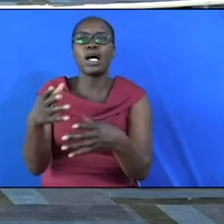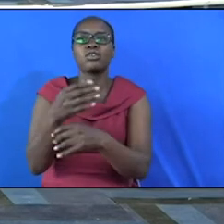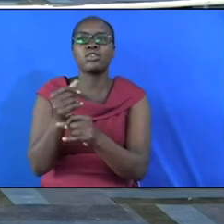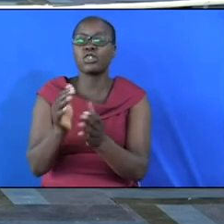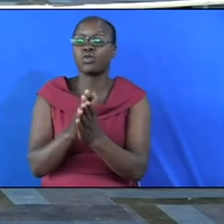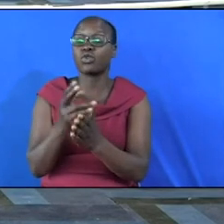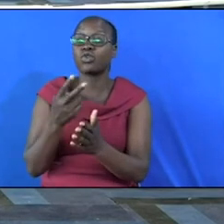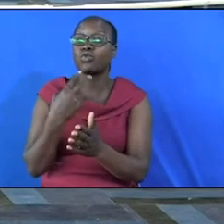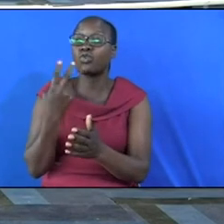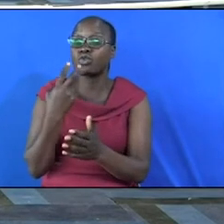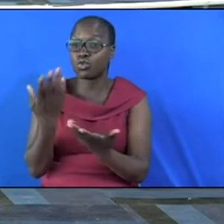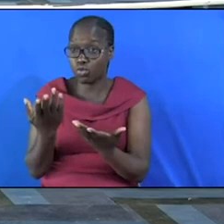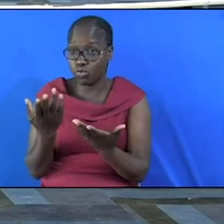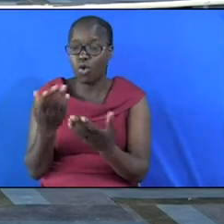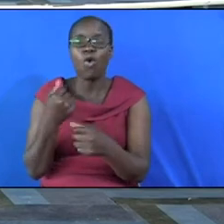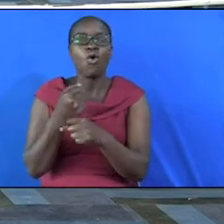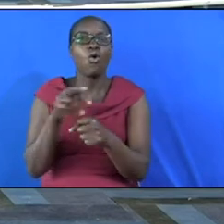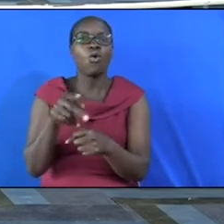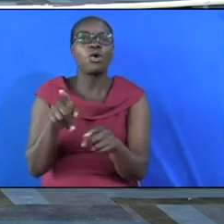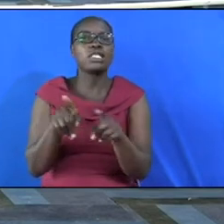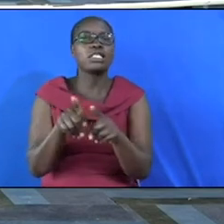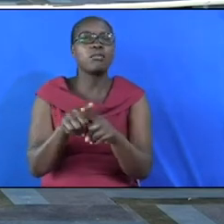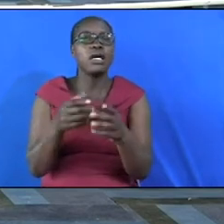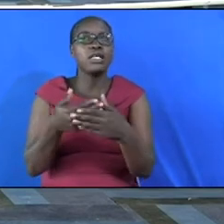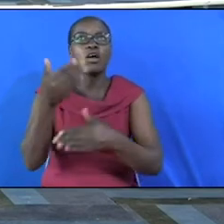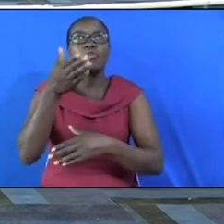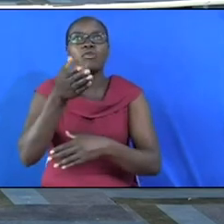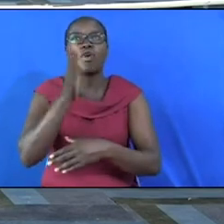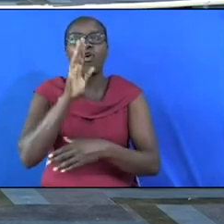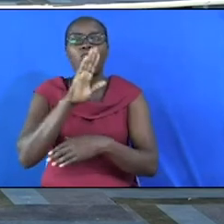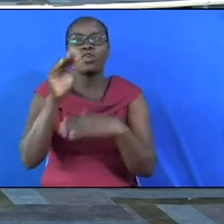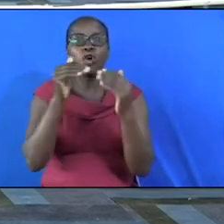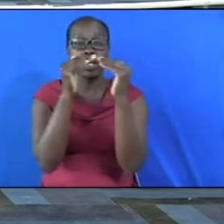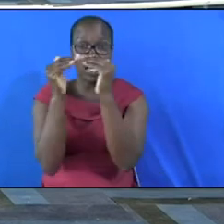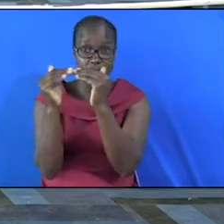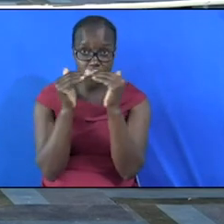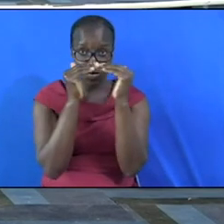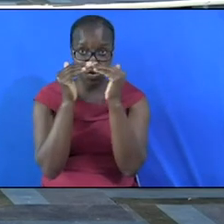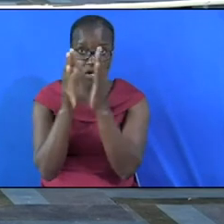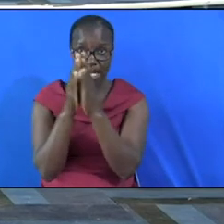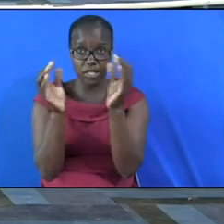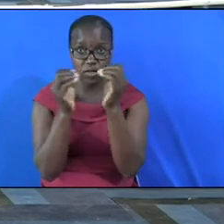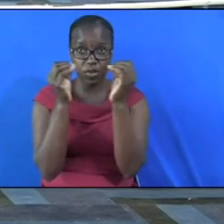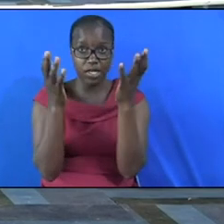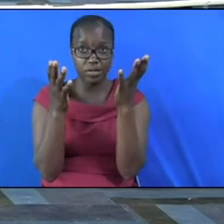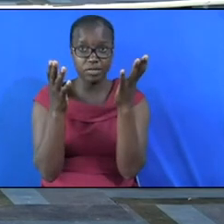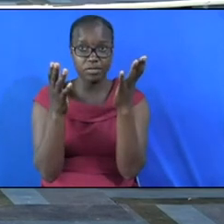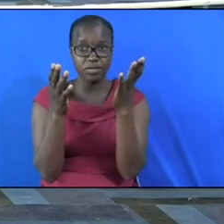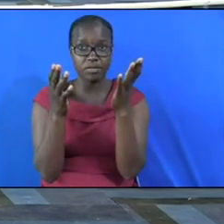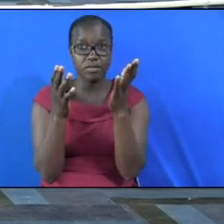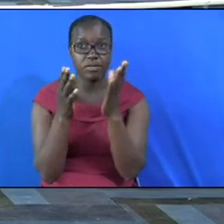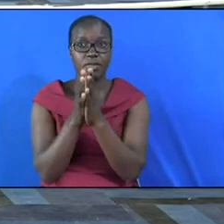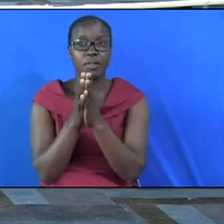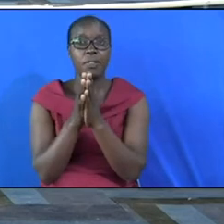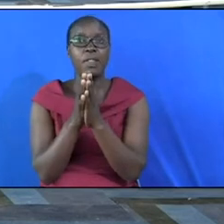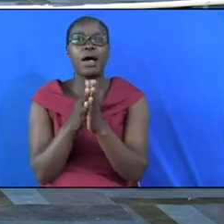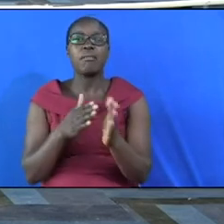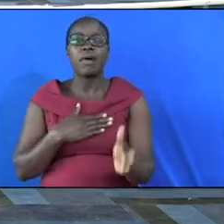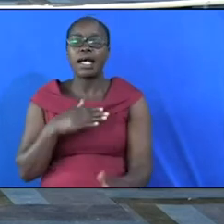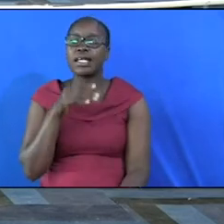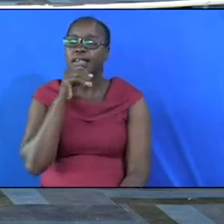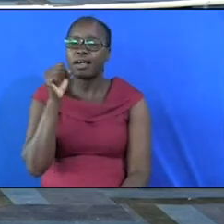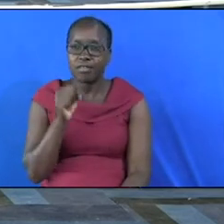associate with those who walk. Let me tell you, my friend, before God, all of us are equal. Hallelujah. My